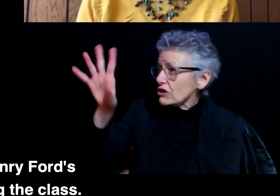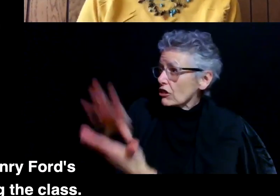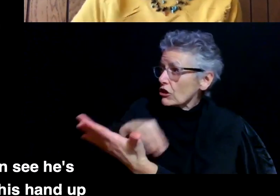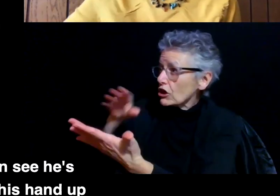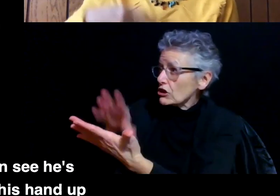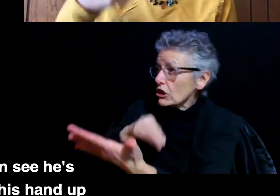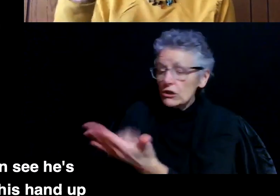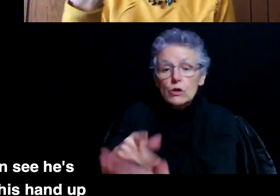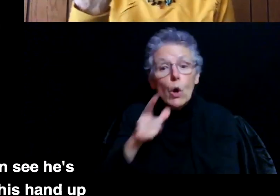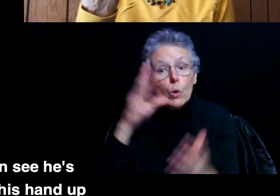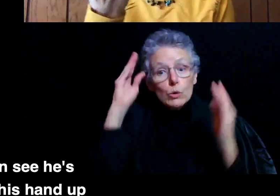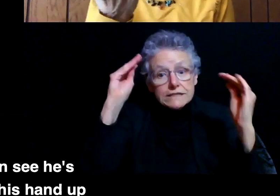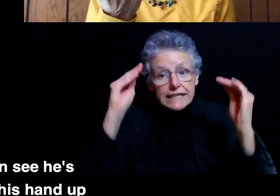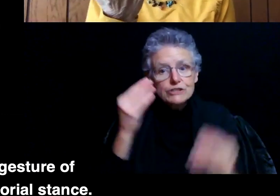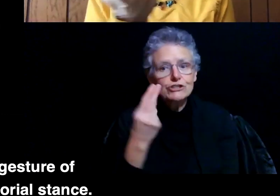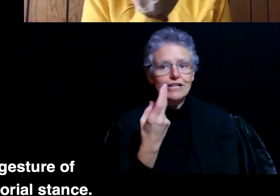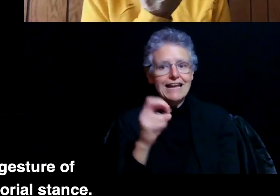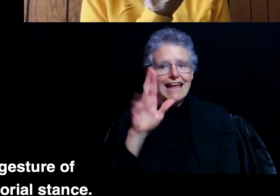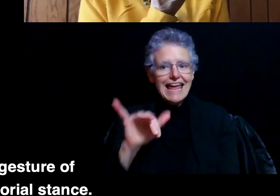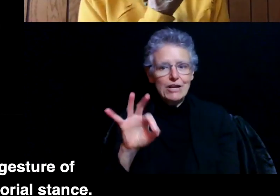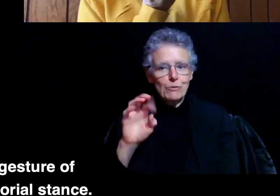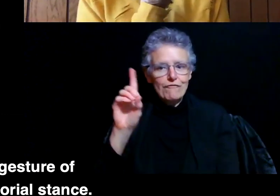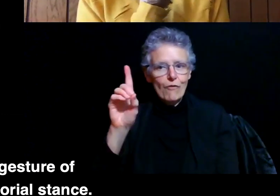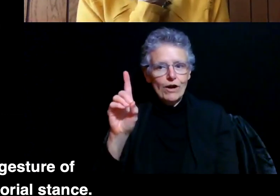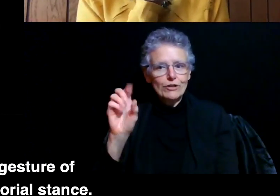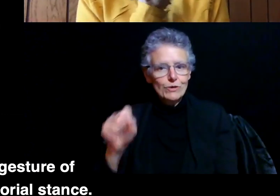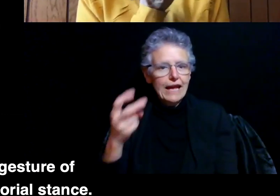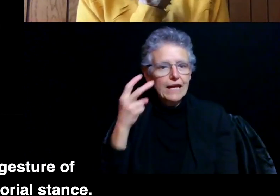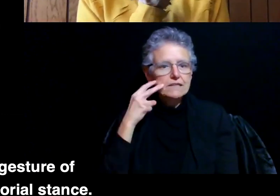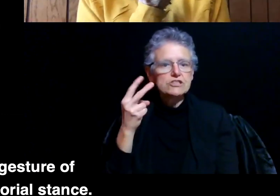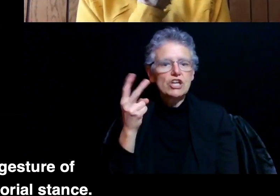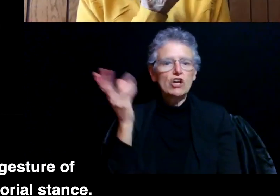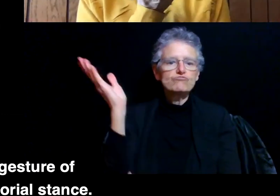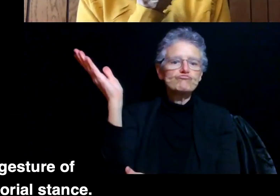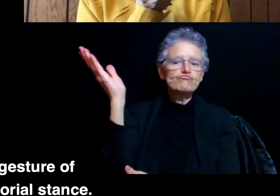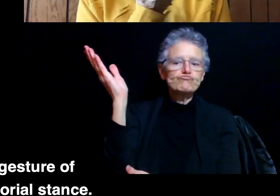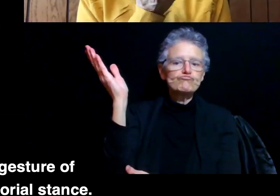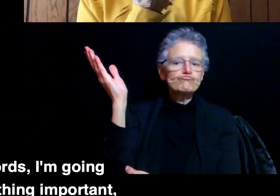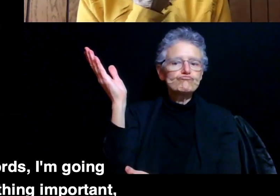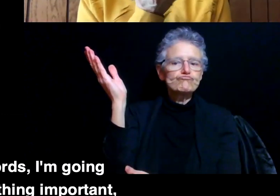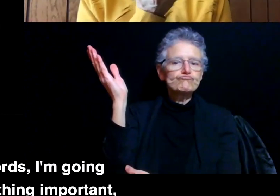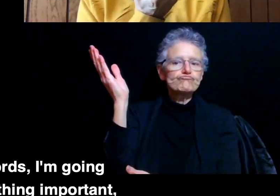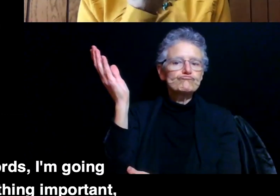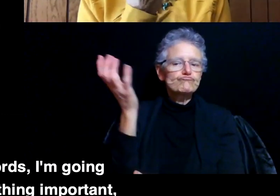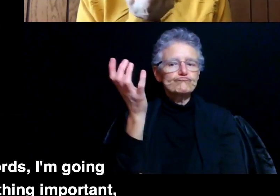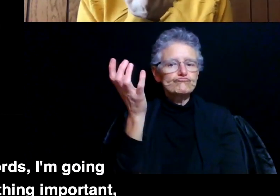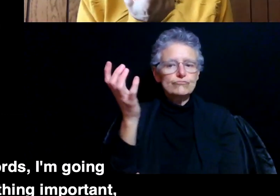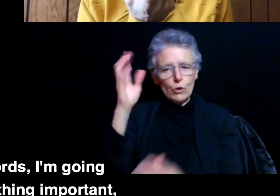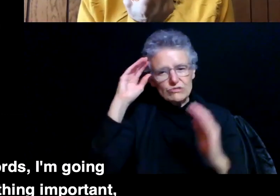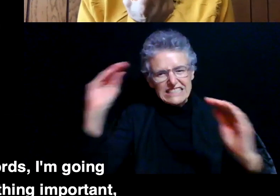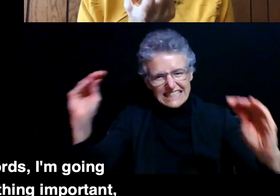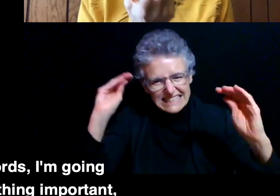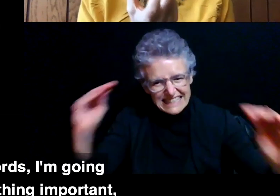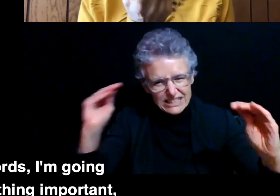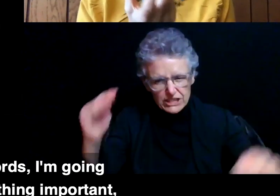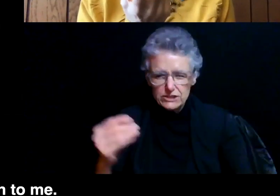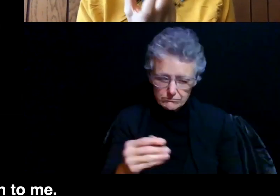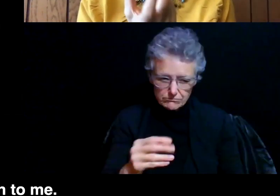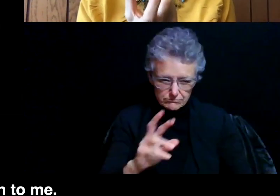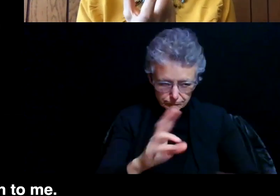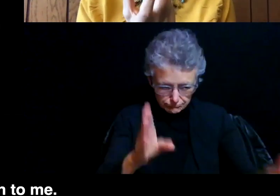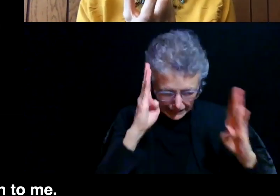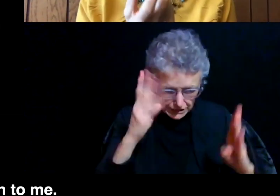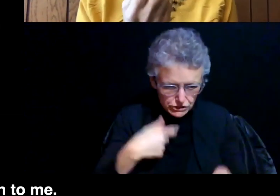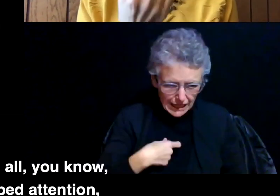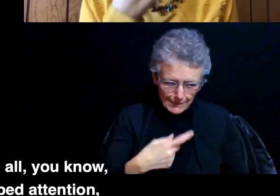class. You can see he's holding his hand up in this gesture of a professorial stance. In other words, I'm going to say something important, listen